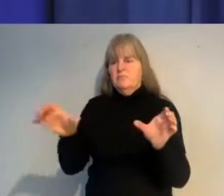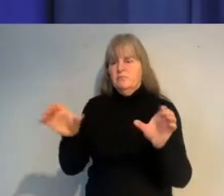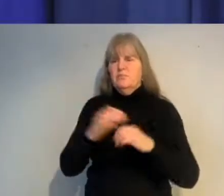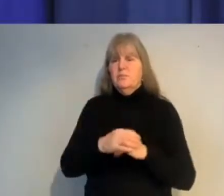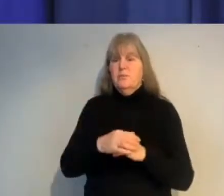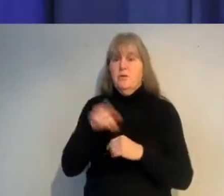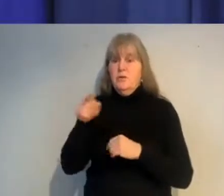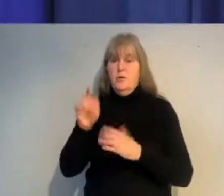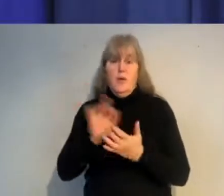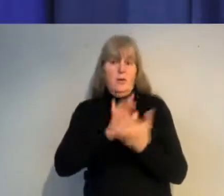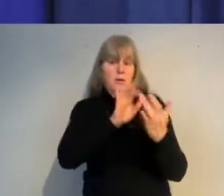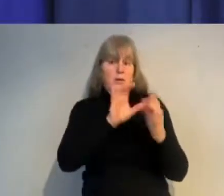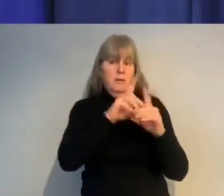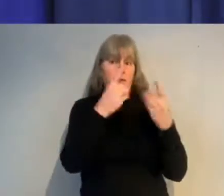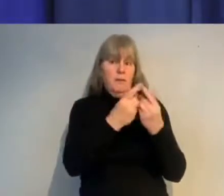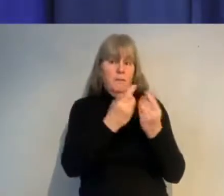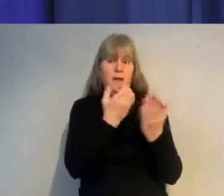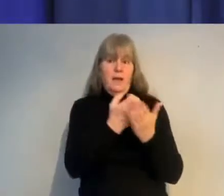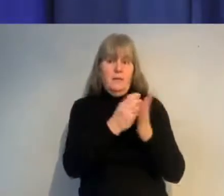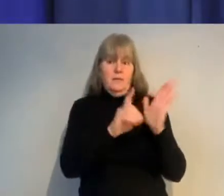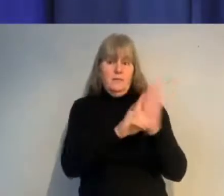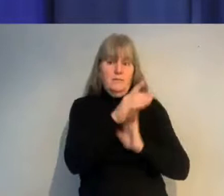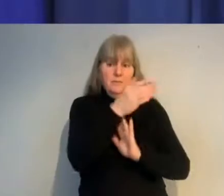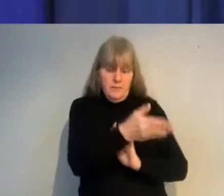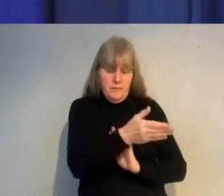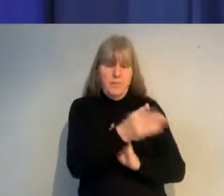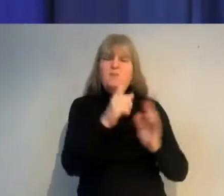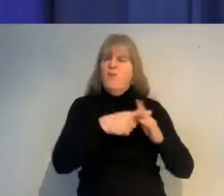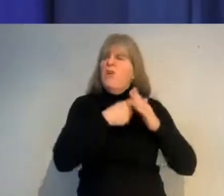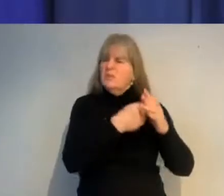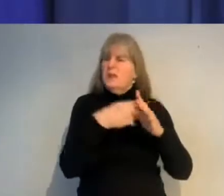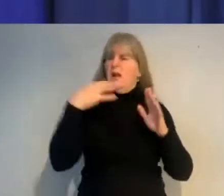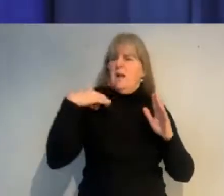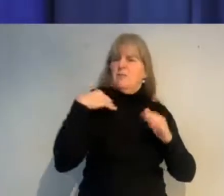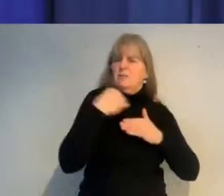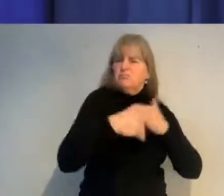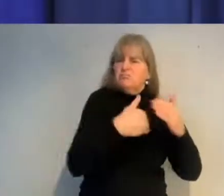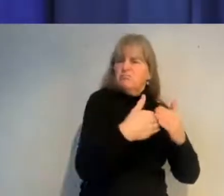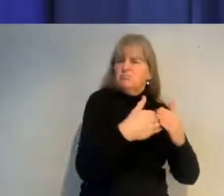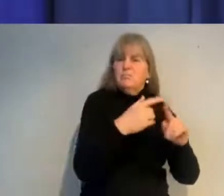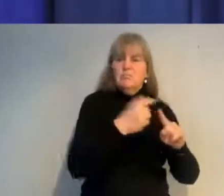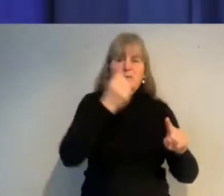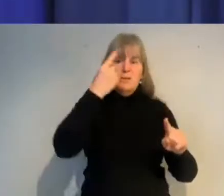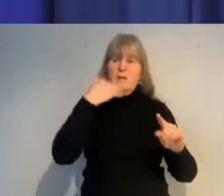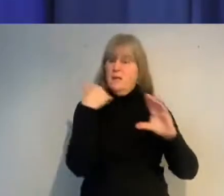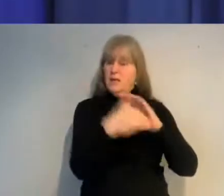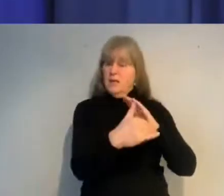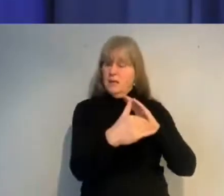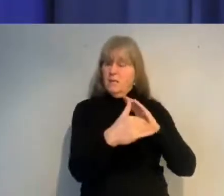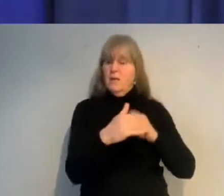Economic Development to start an application by emailing them at ecdev,